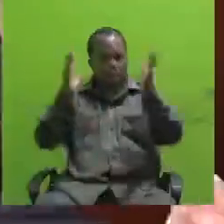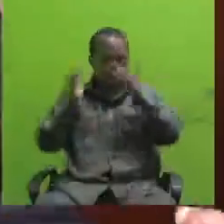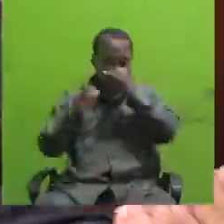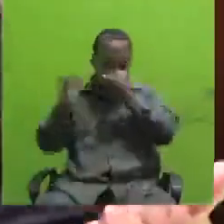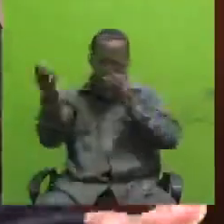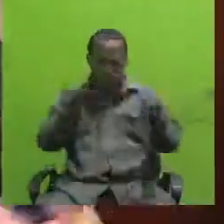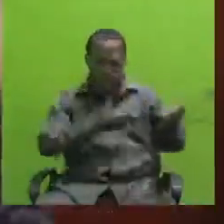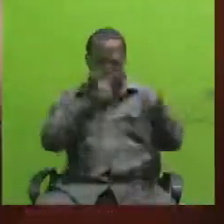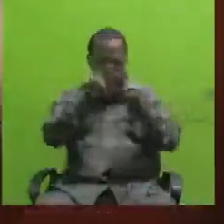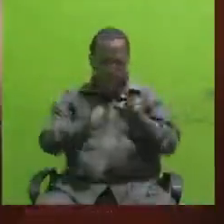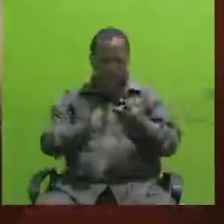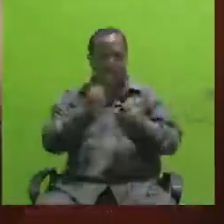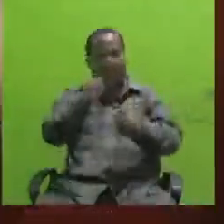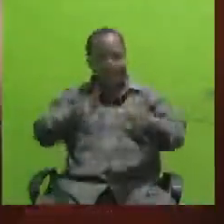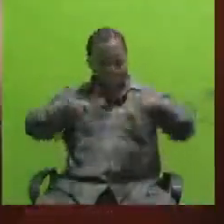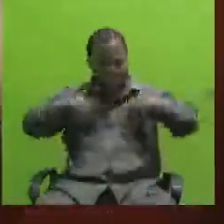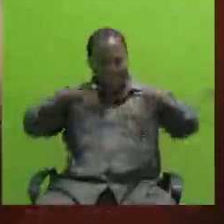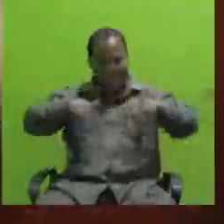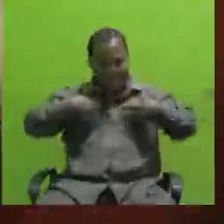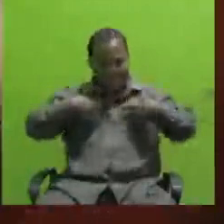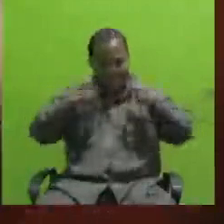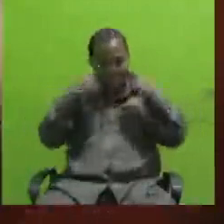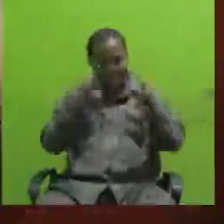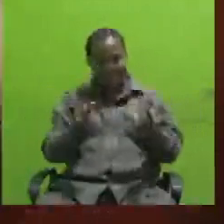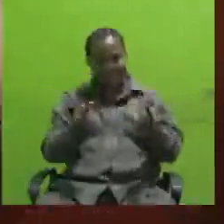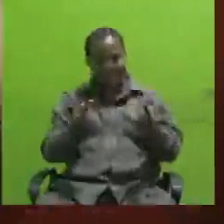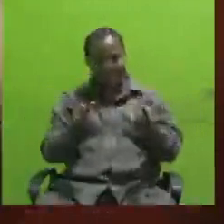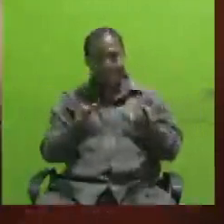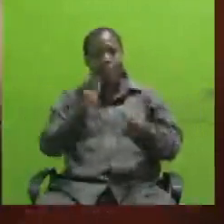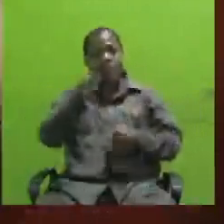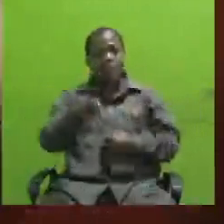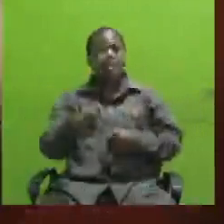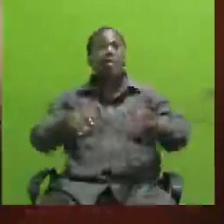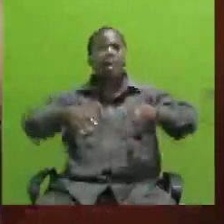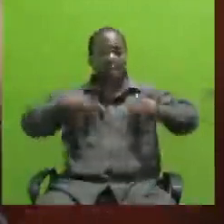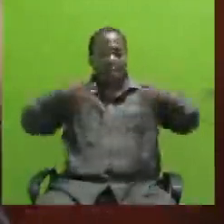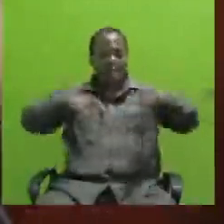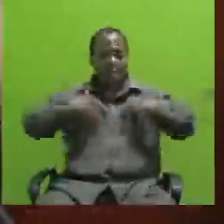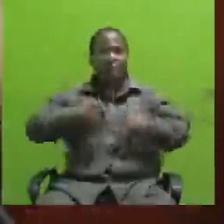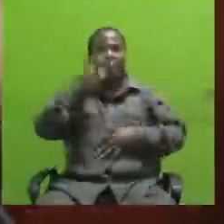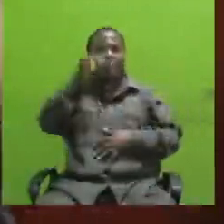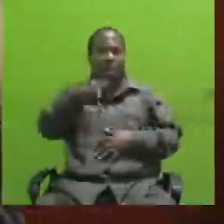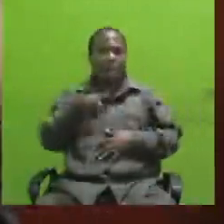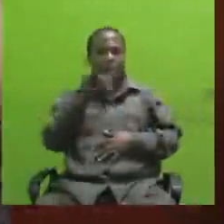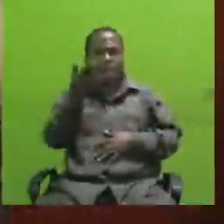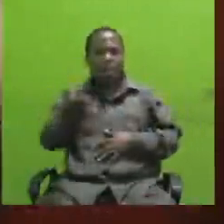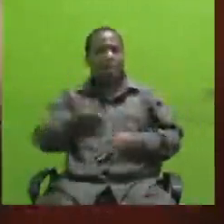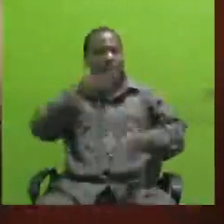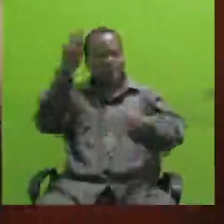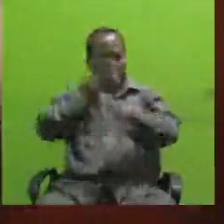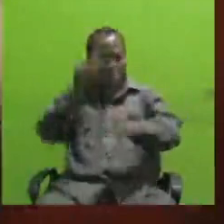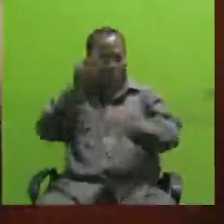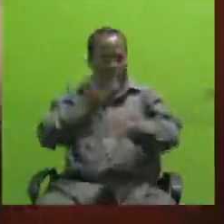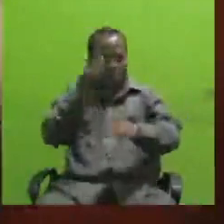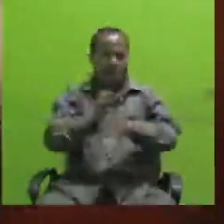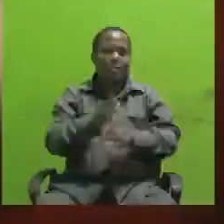Welcome again. Are you happy? Are you happy? Let us enjoy by having a warm-up of